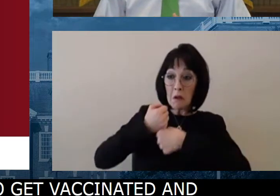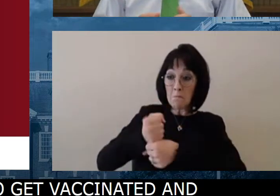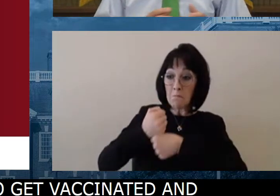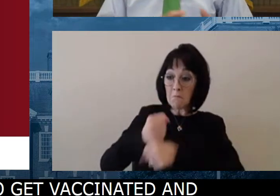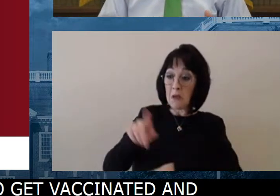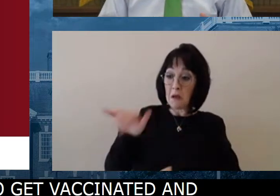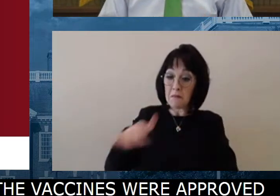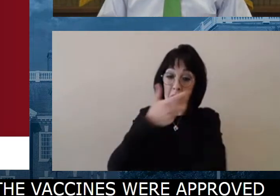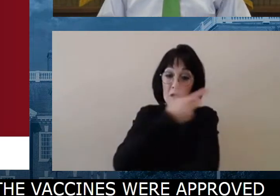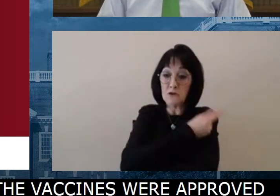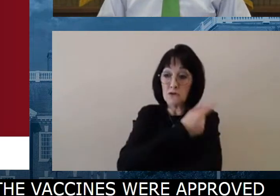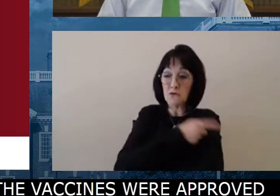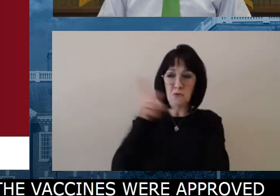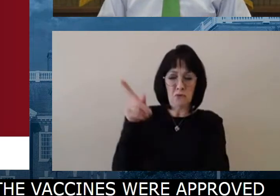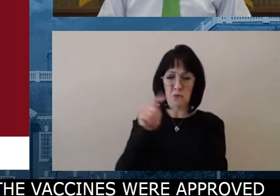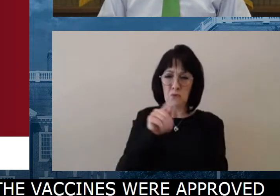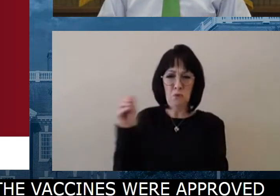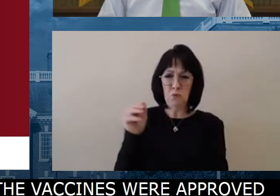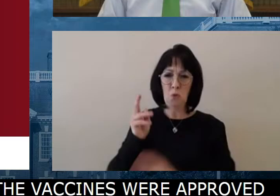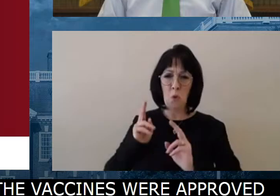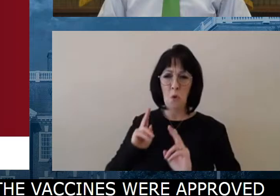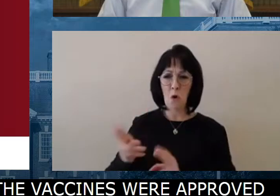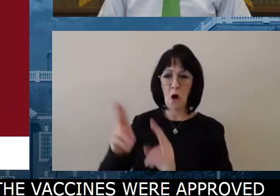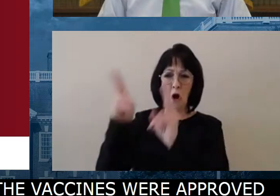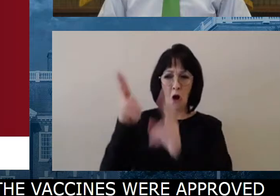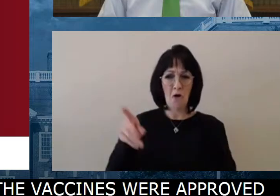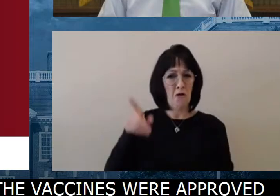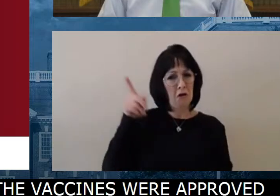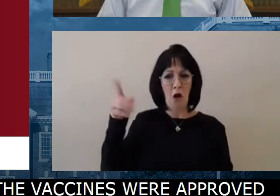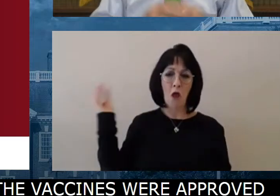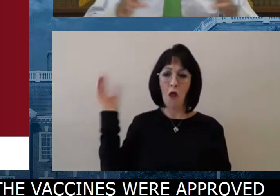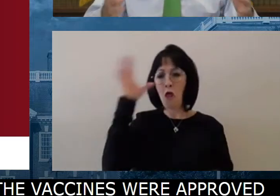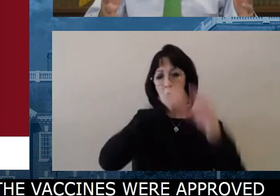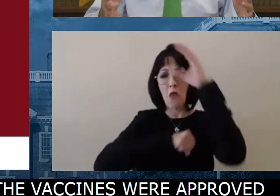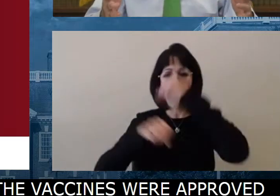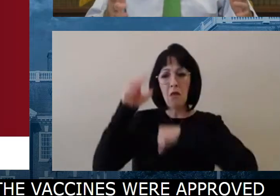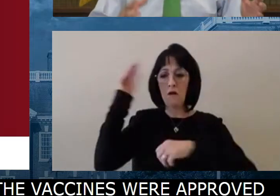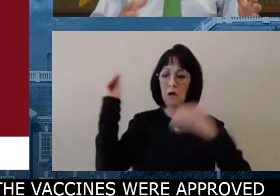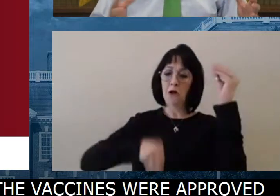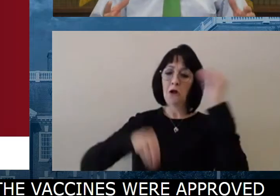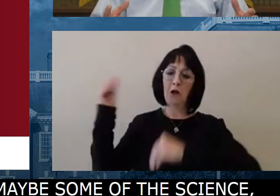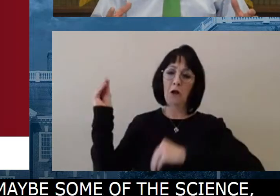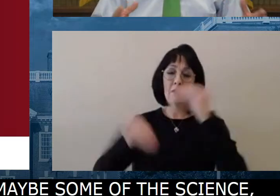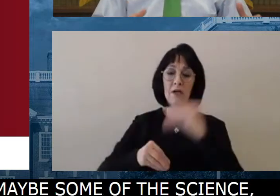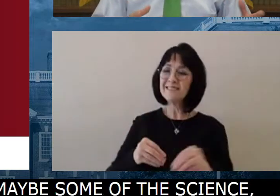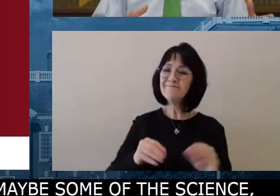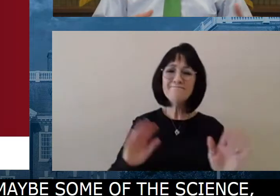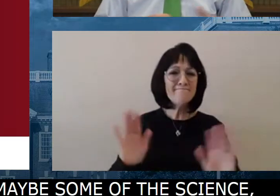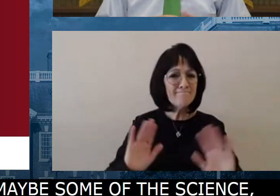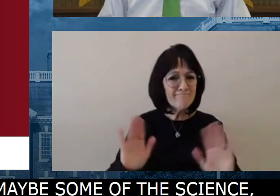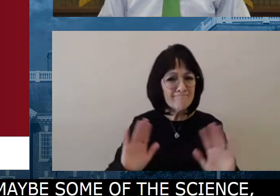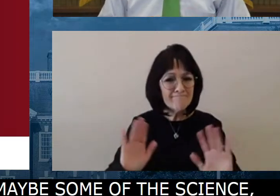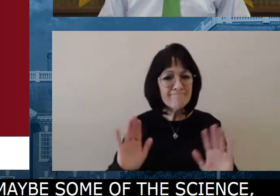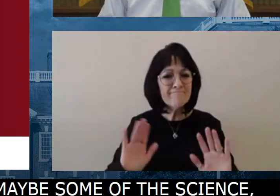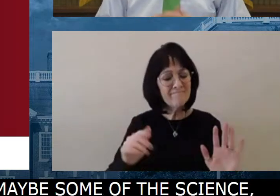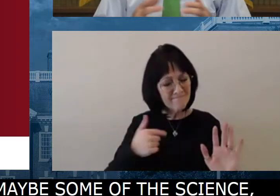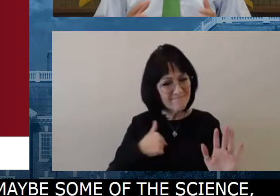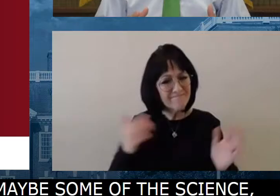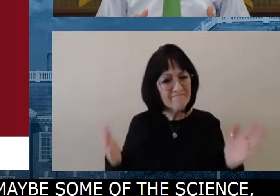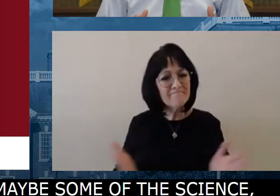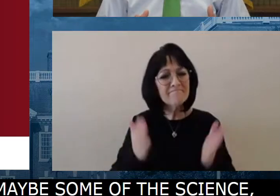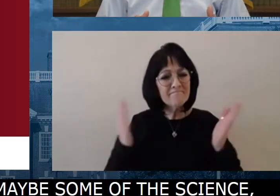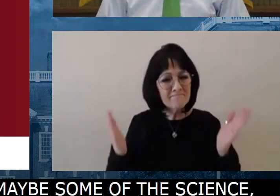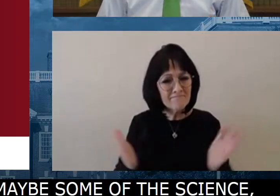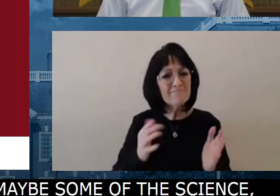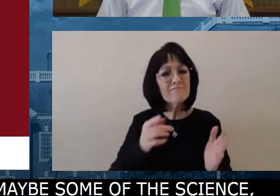science, concerned about whether it might keep them from work. I would encourage you to talk to your friends, neighbors, family members who have